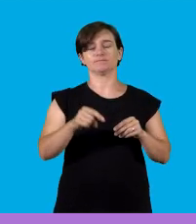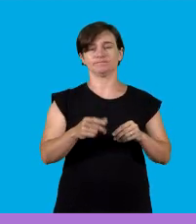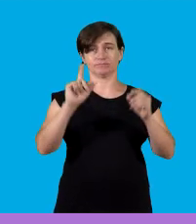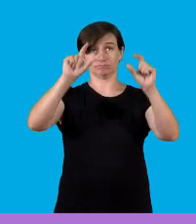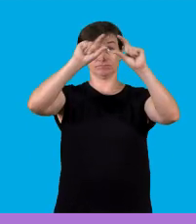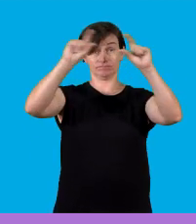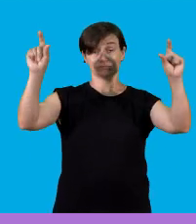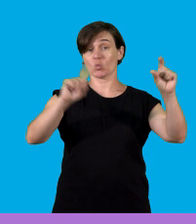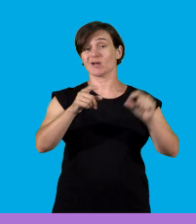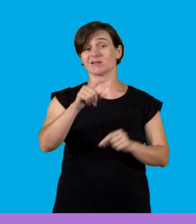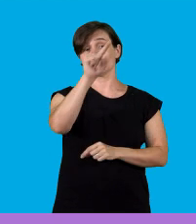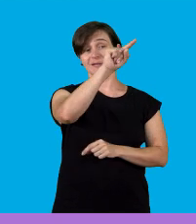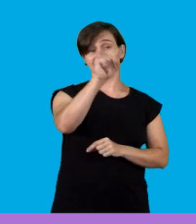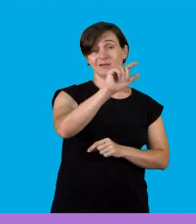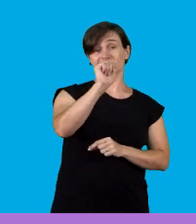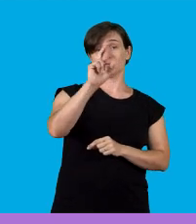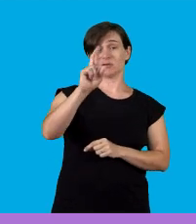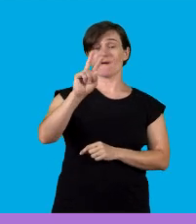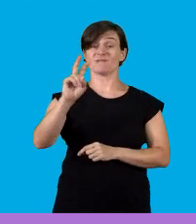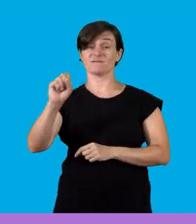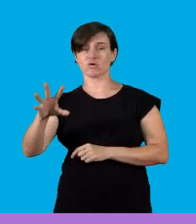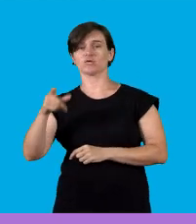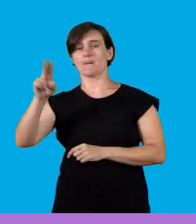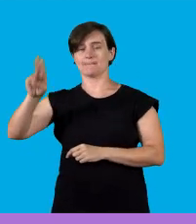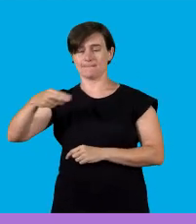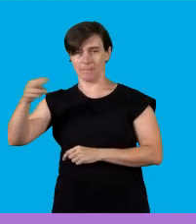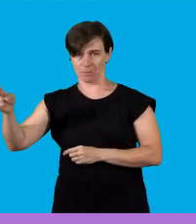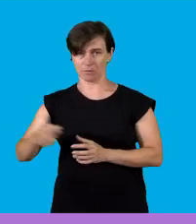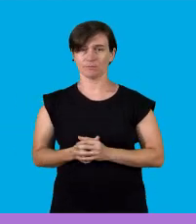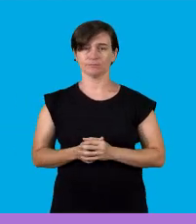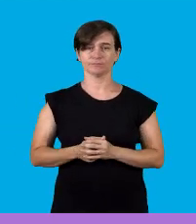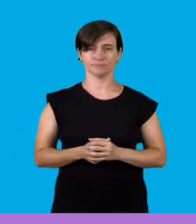say ZAR versus our pounds,